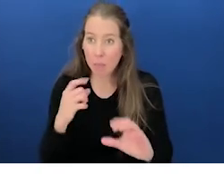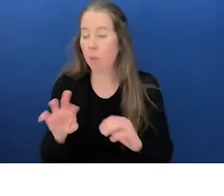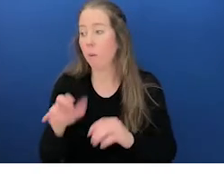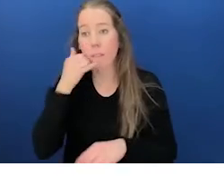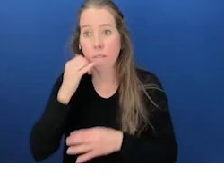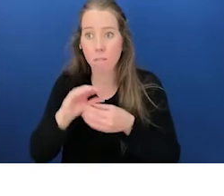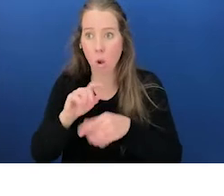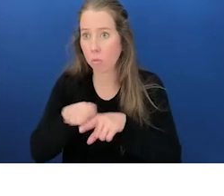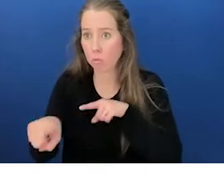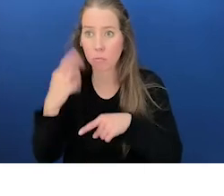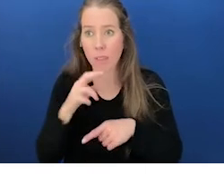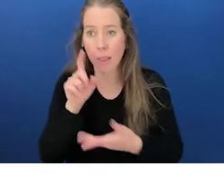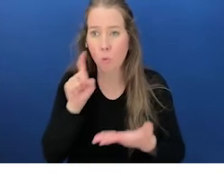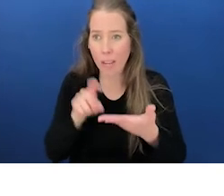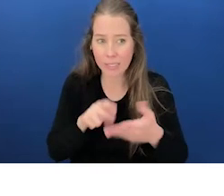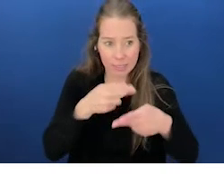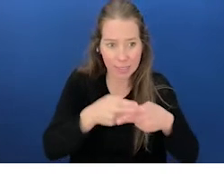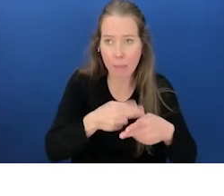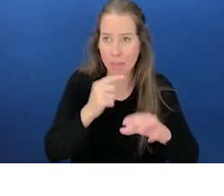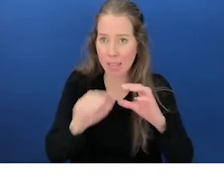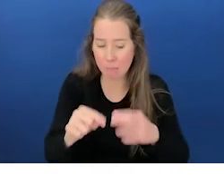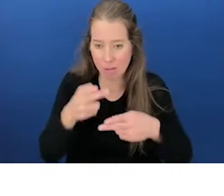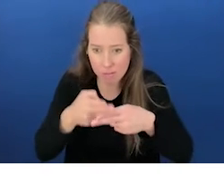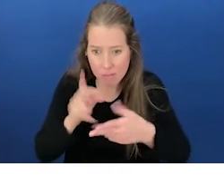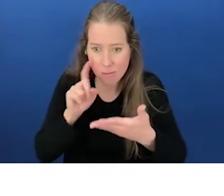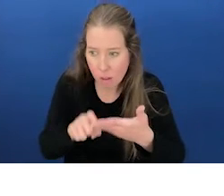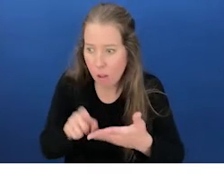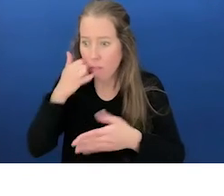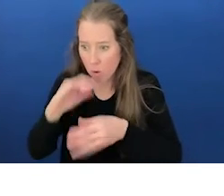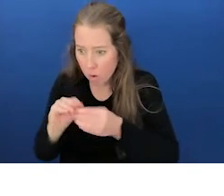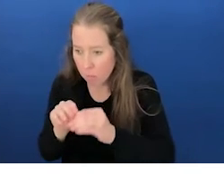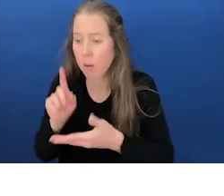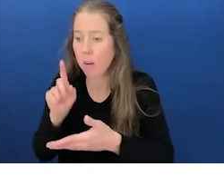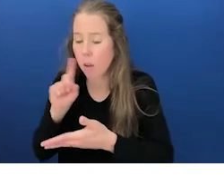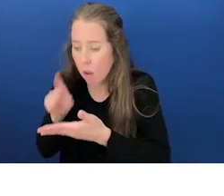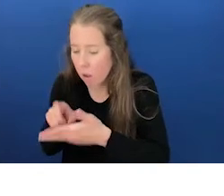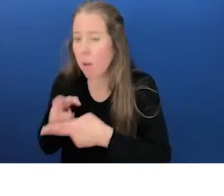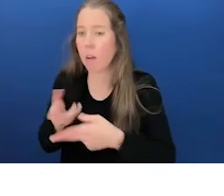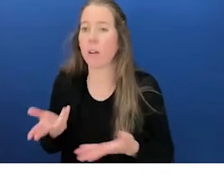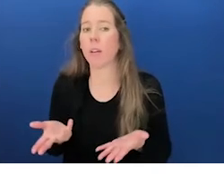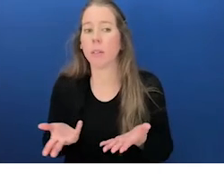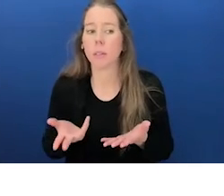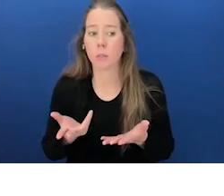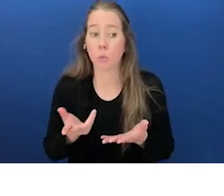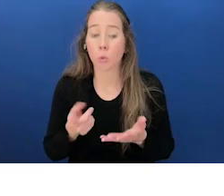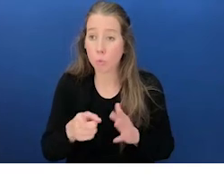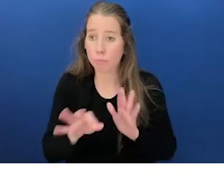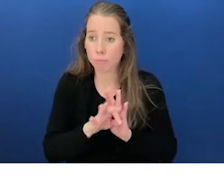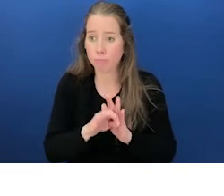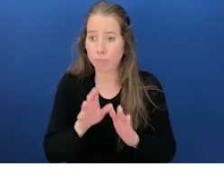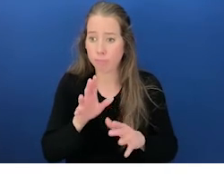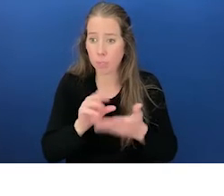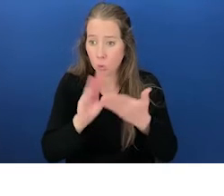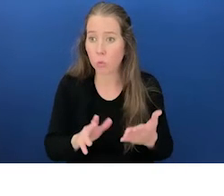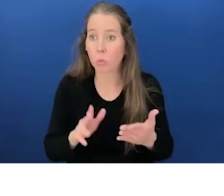recognize the number, they recognize the name, correct? So that's what we do. When you assign students, our support staff in